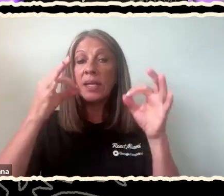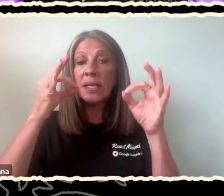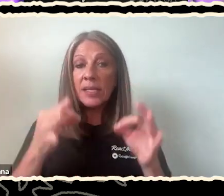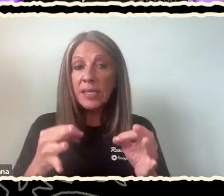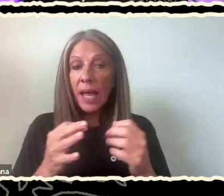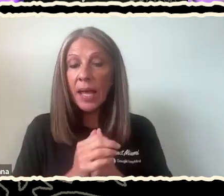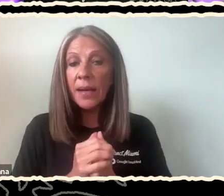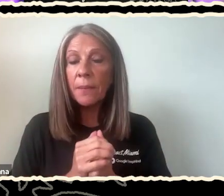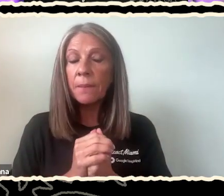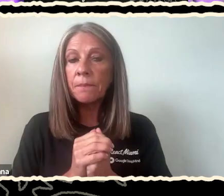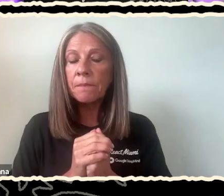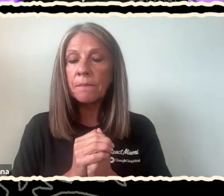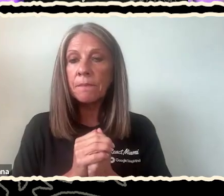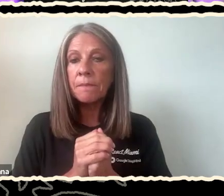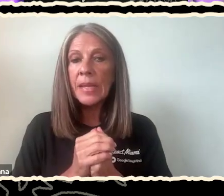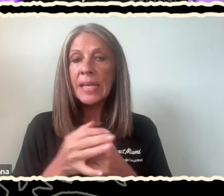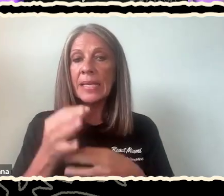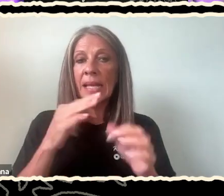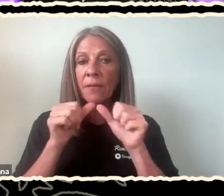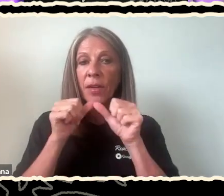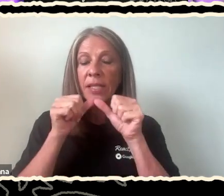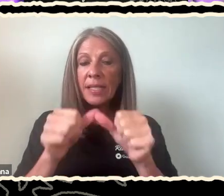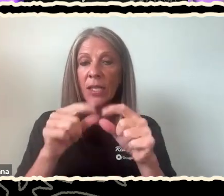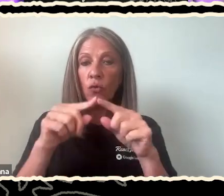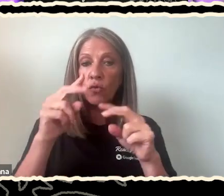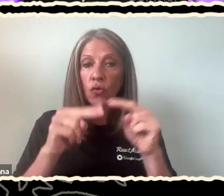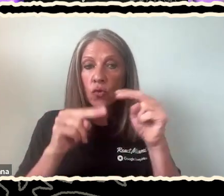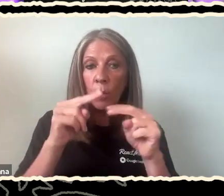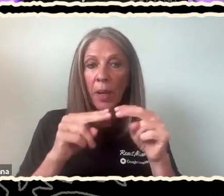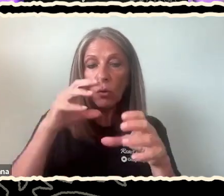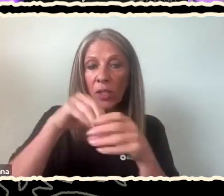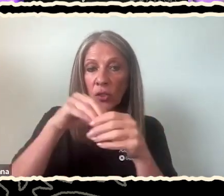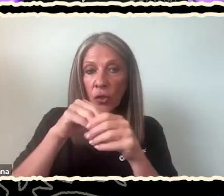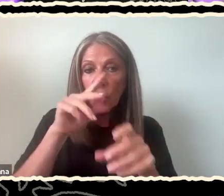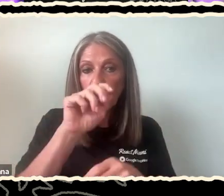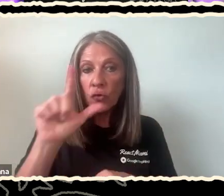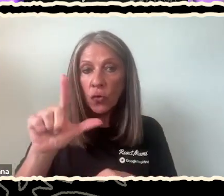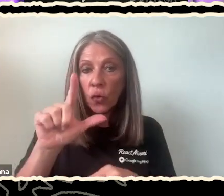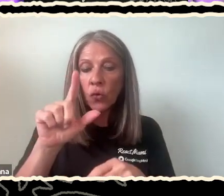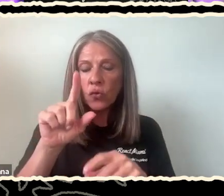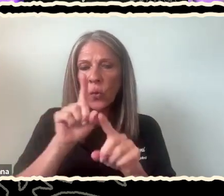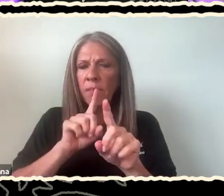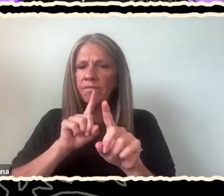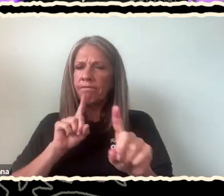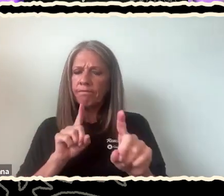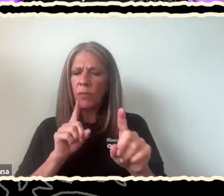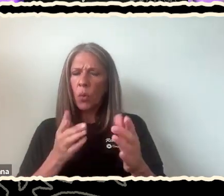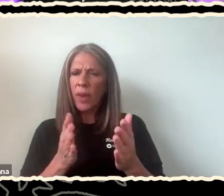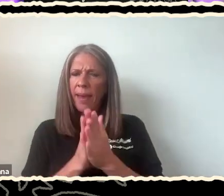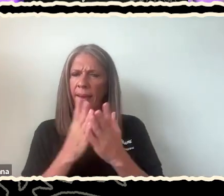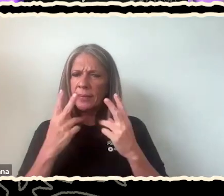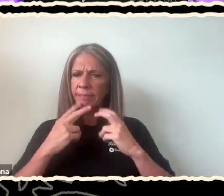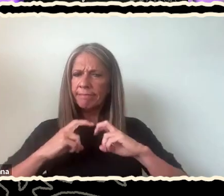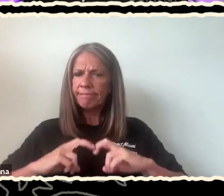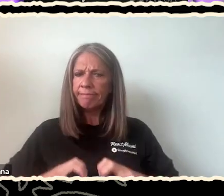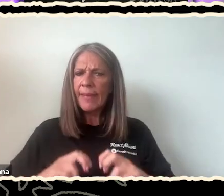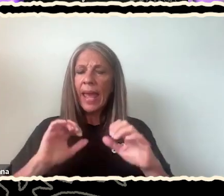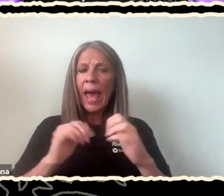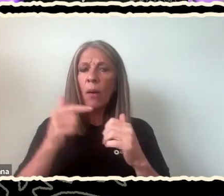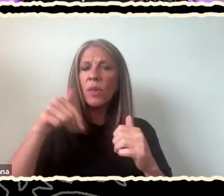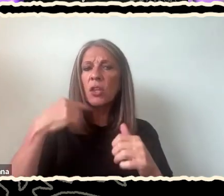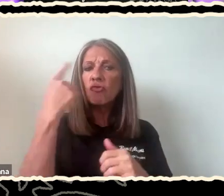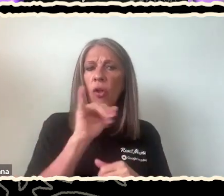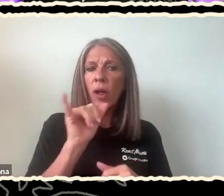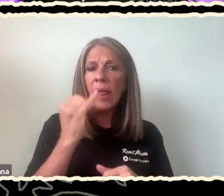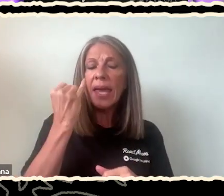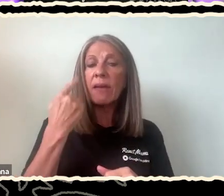made a decision to pivot. And instead of continuing to build just our internal tools, we stepped back and asked ourselves, like, how would this look like if